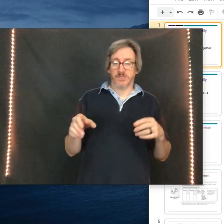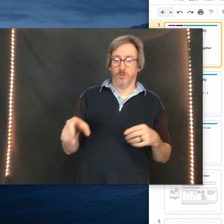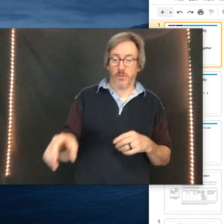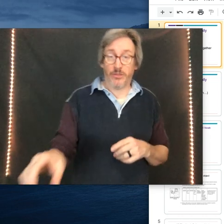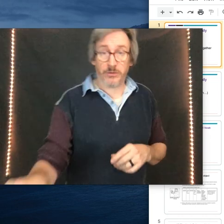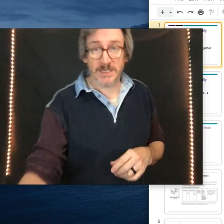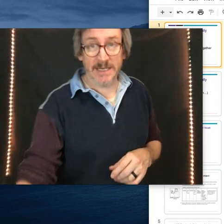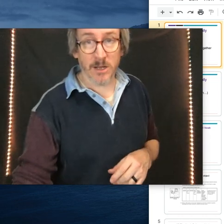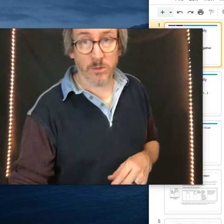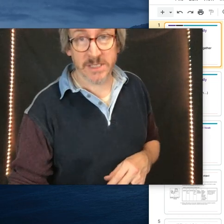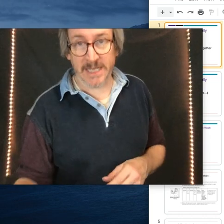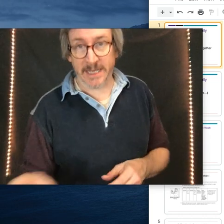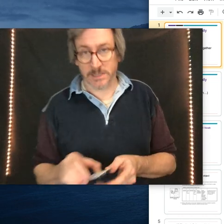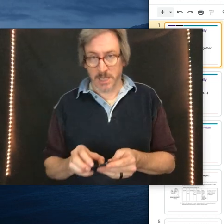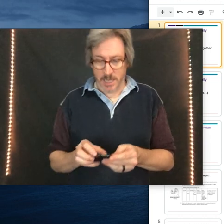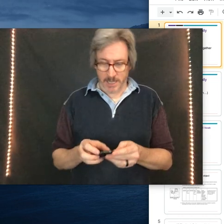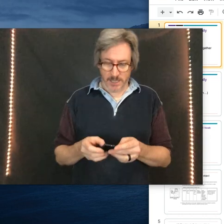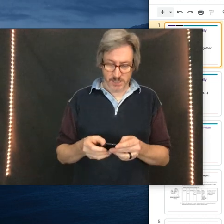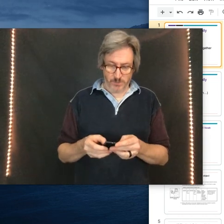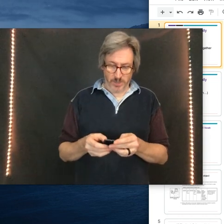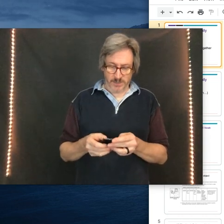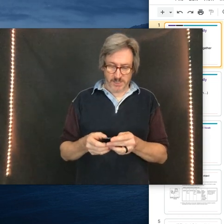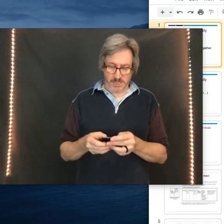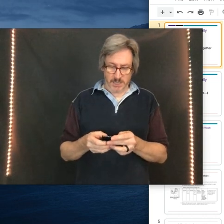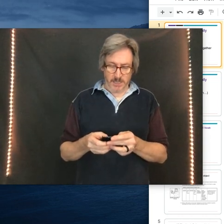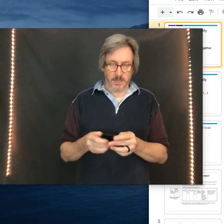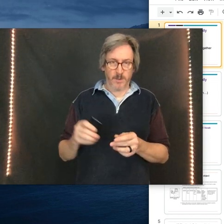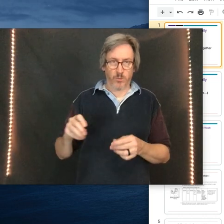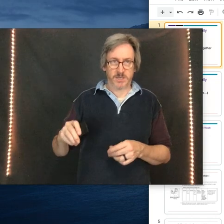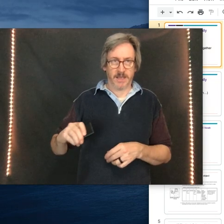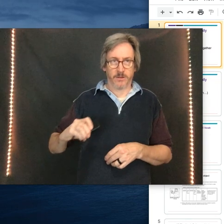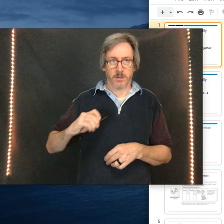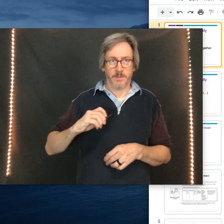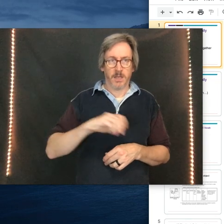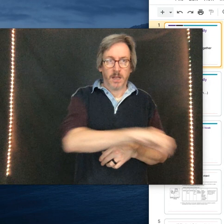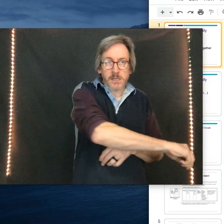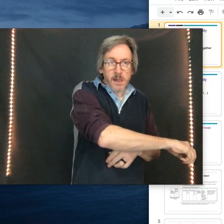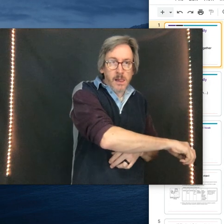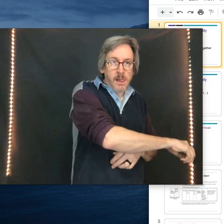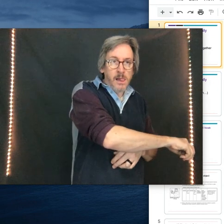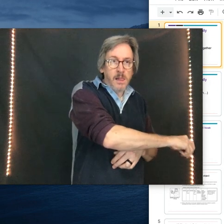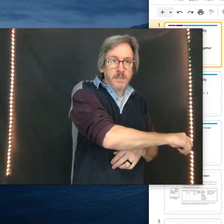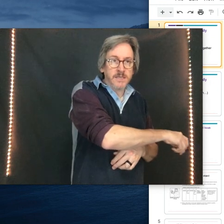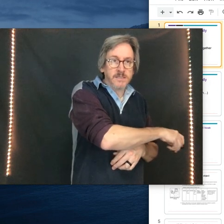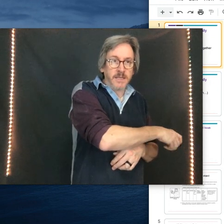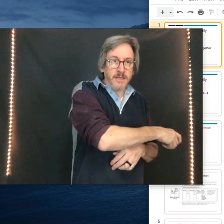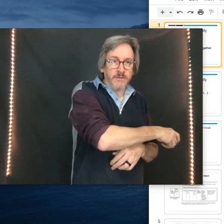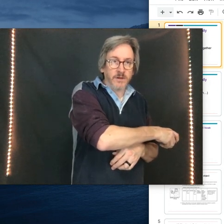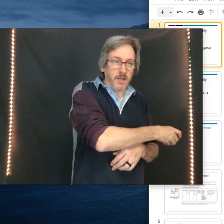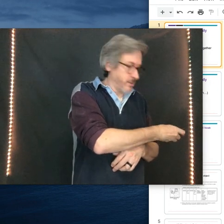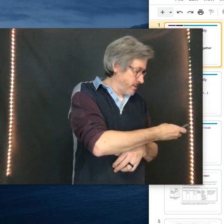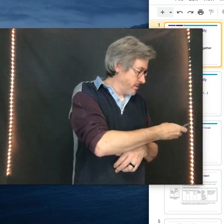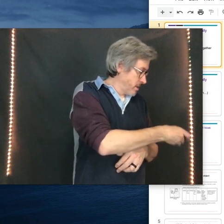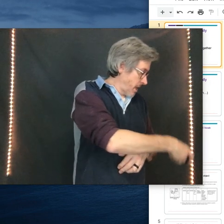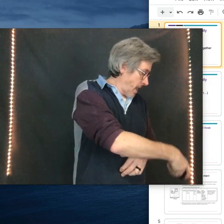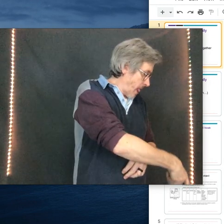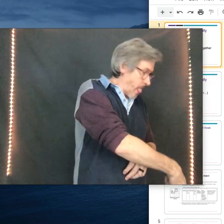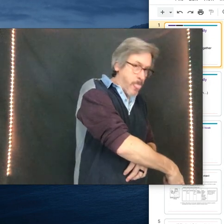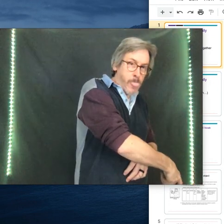Okay, so 1306 is putting things a little bit more together. Let's get a slightly different color